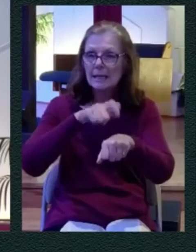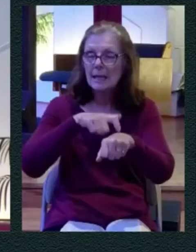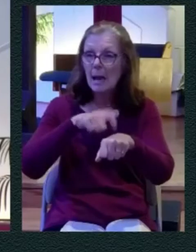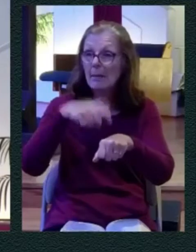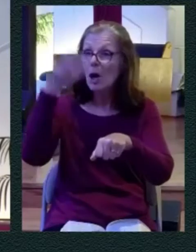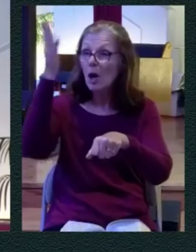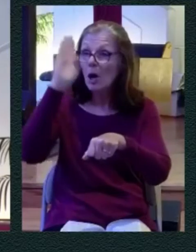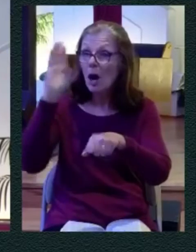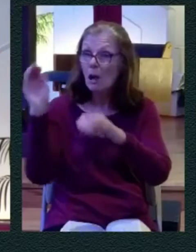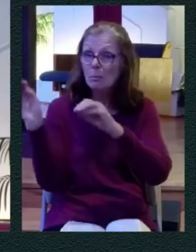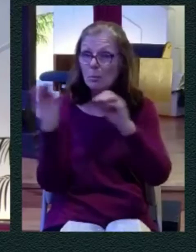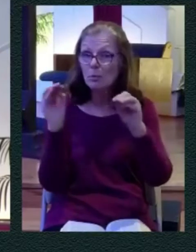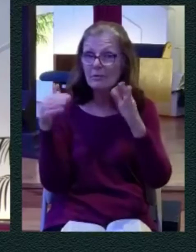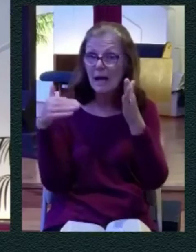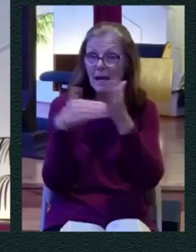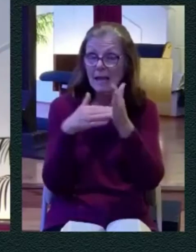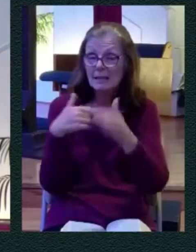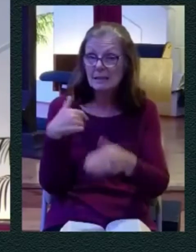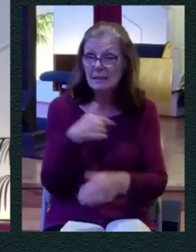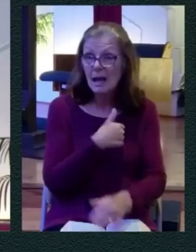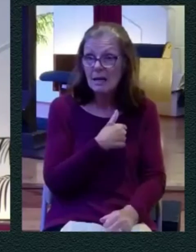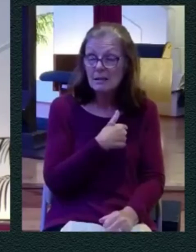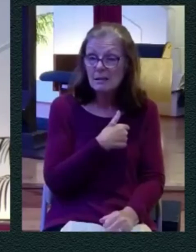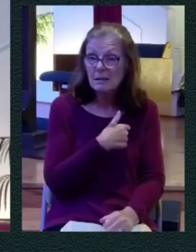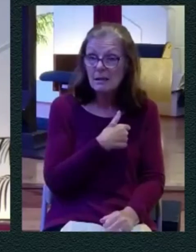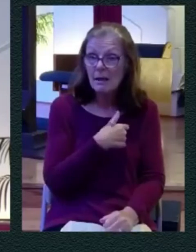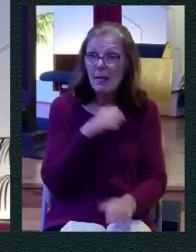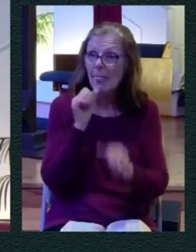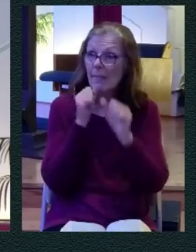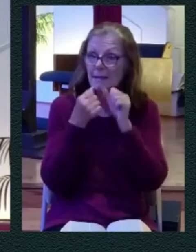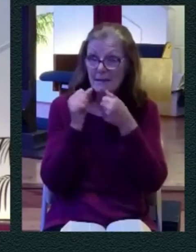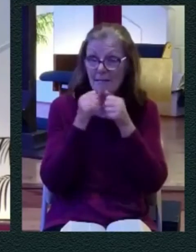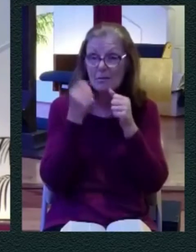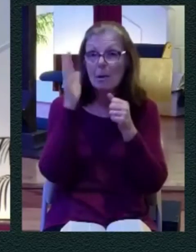us, that suffering will be involved.